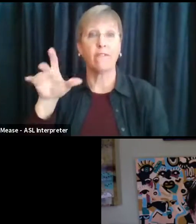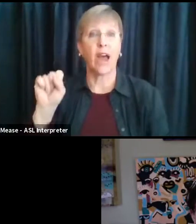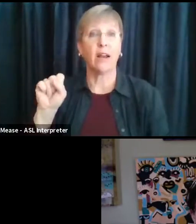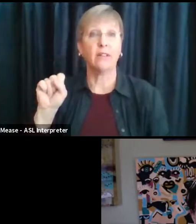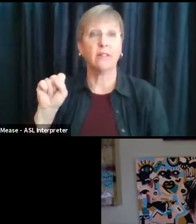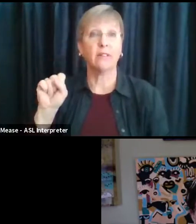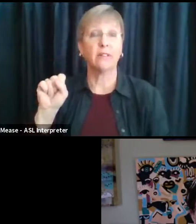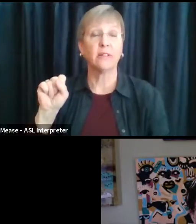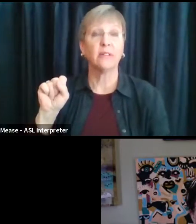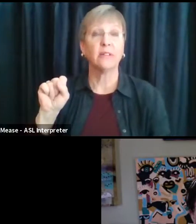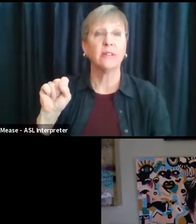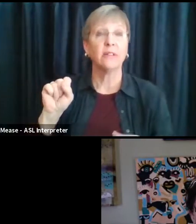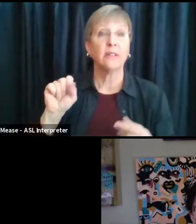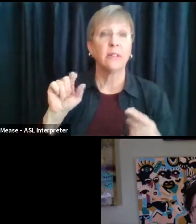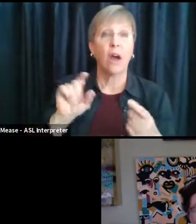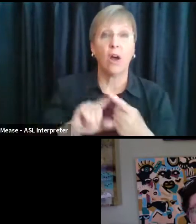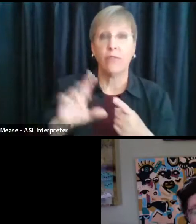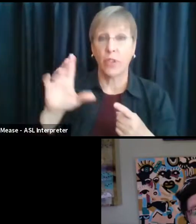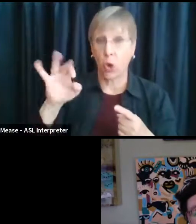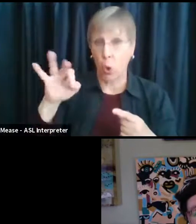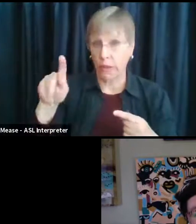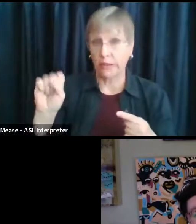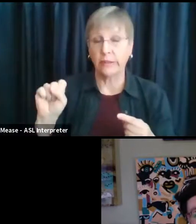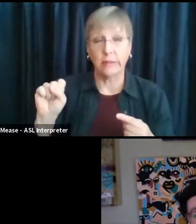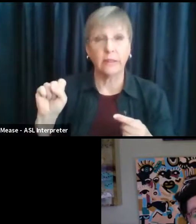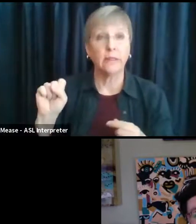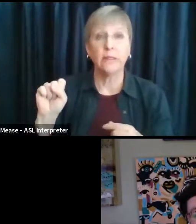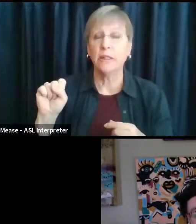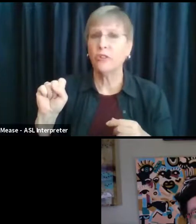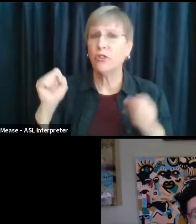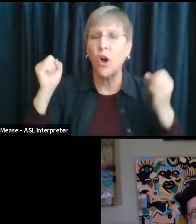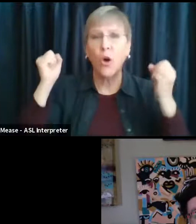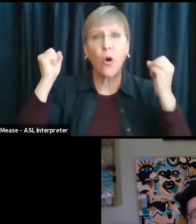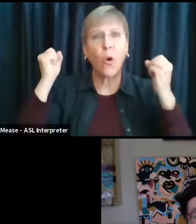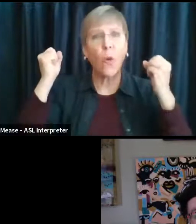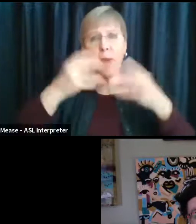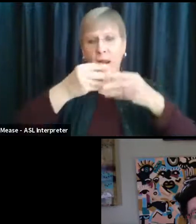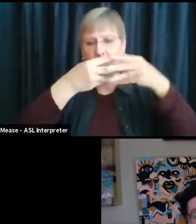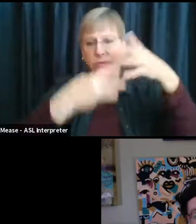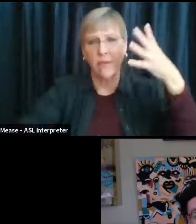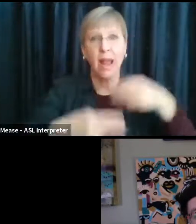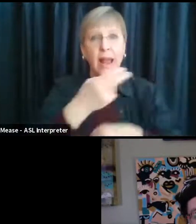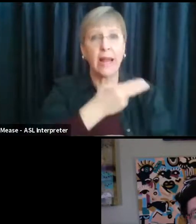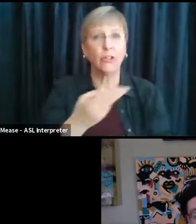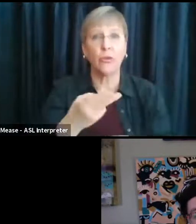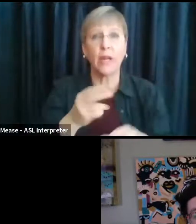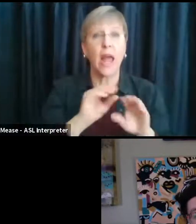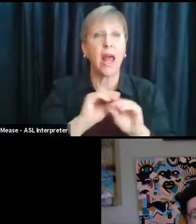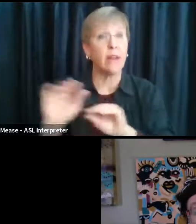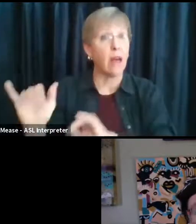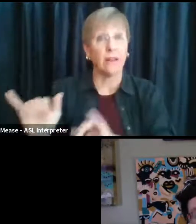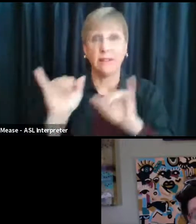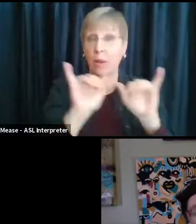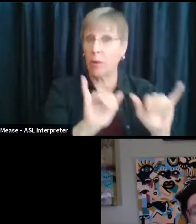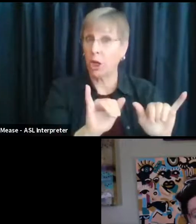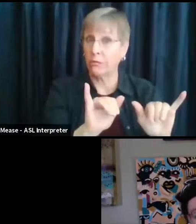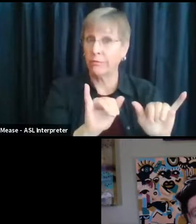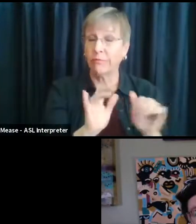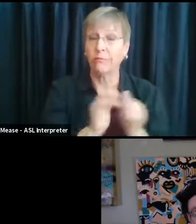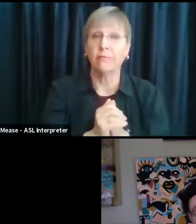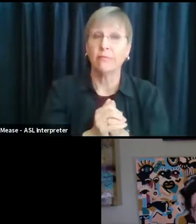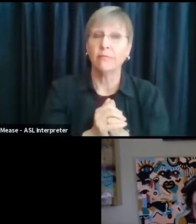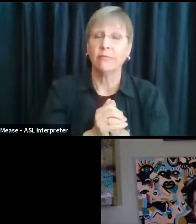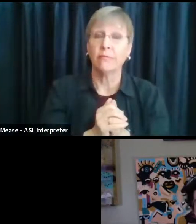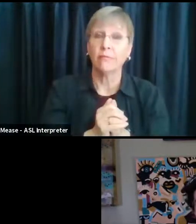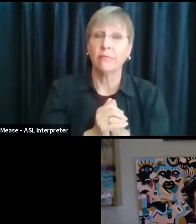the Akan courts. And you have so many histories, and none of them is similar. the